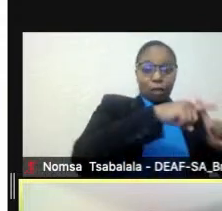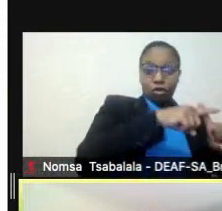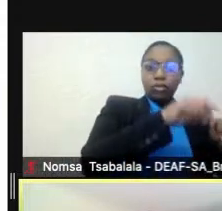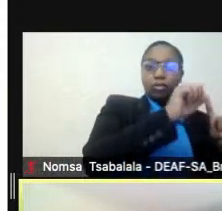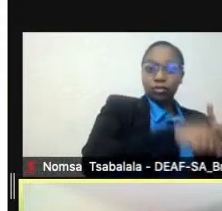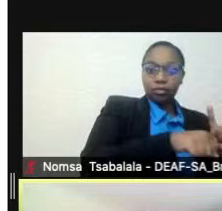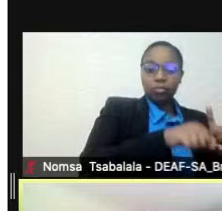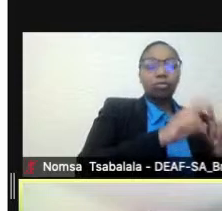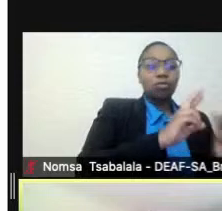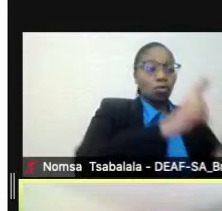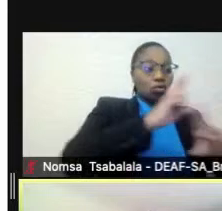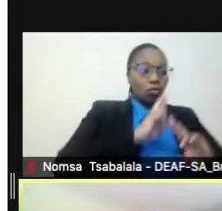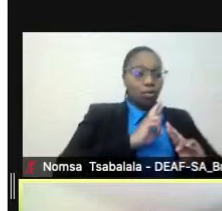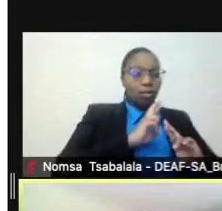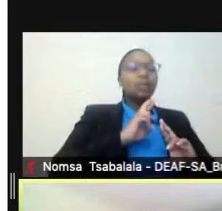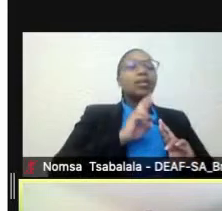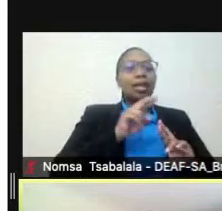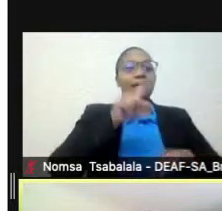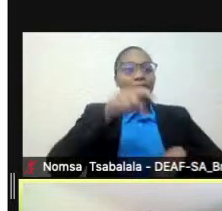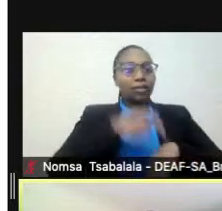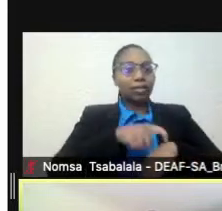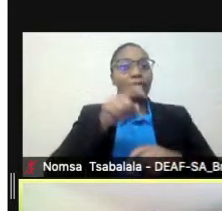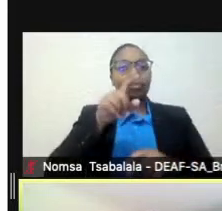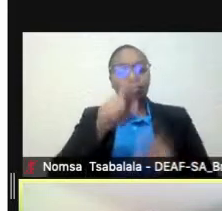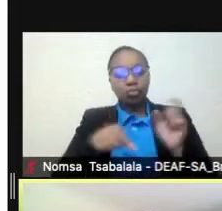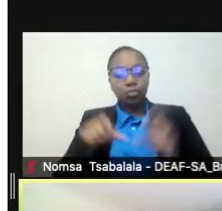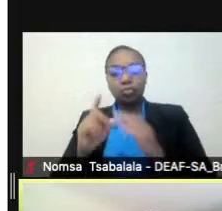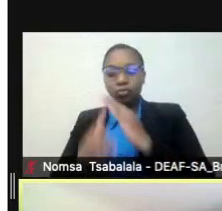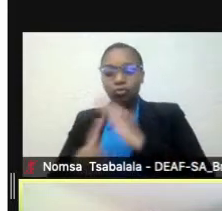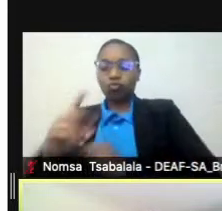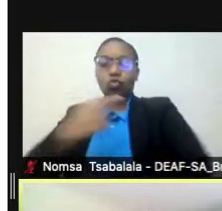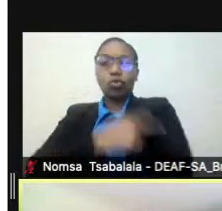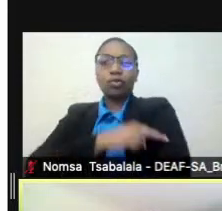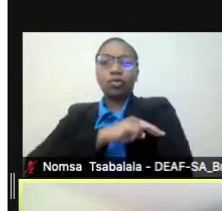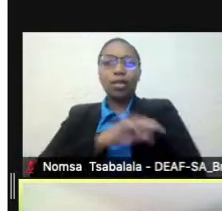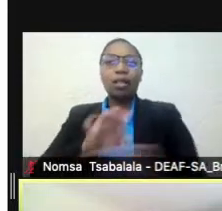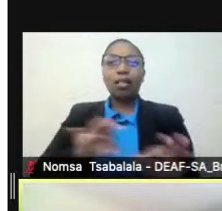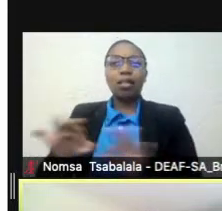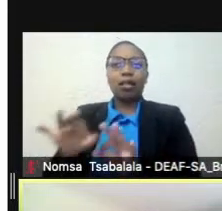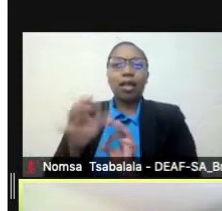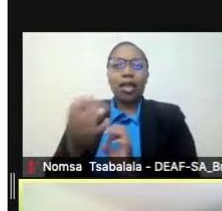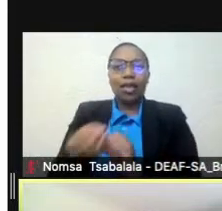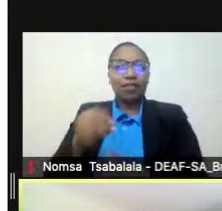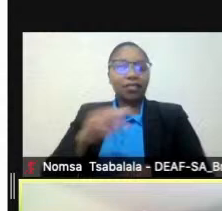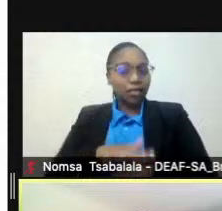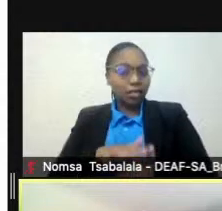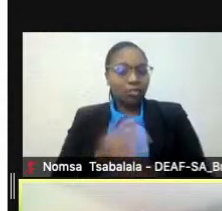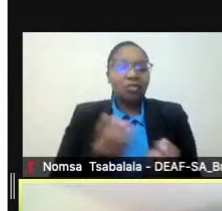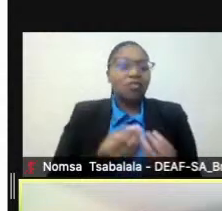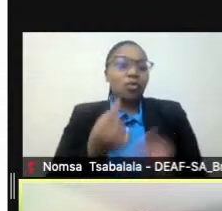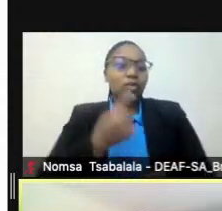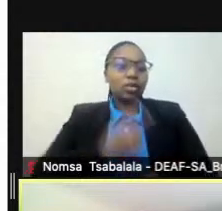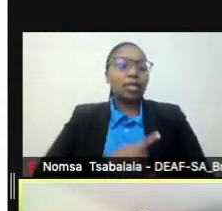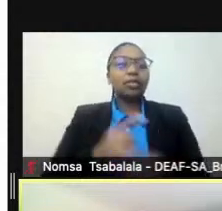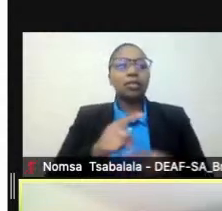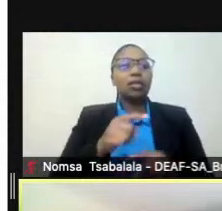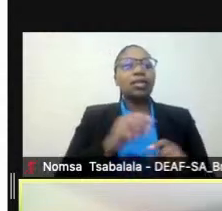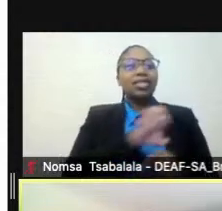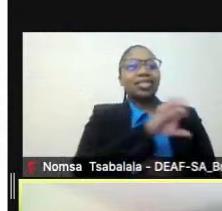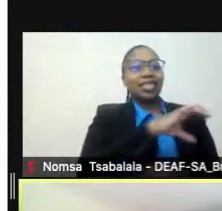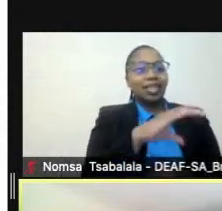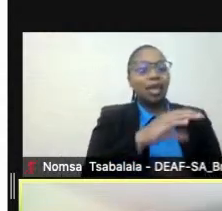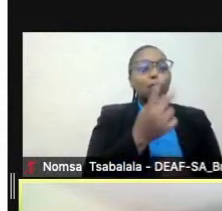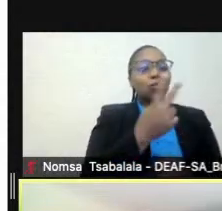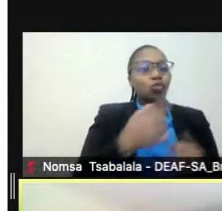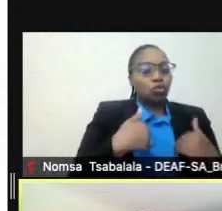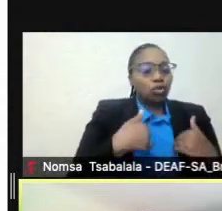reporting and reporting of hospitalizations. Eastern Cape also, just at the start of increasing cases, as well as starting to see